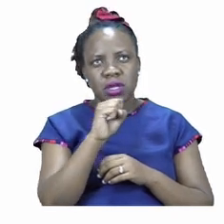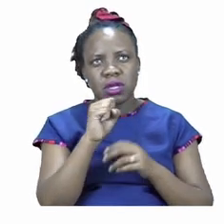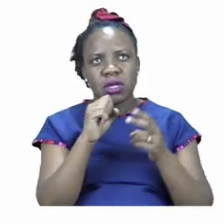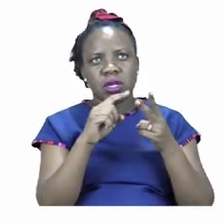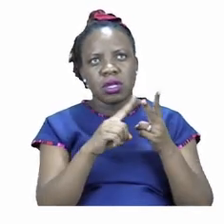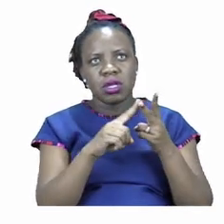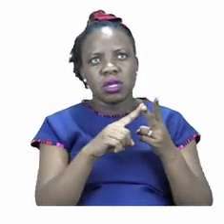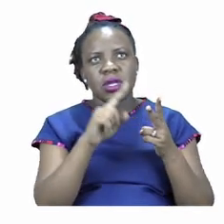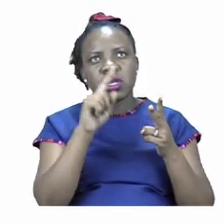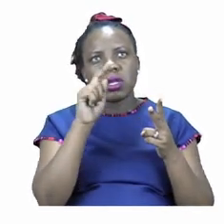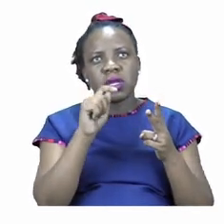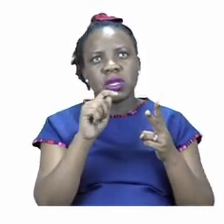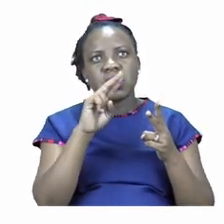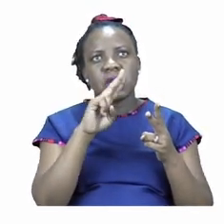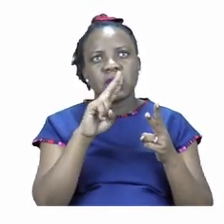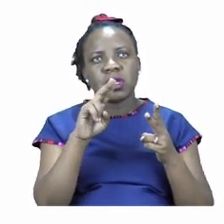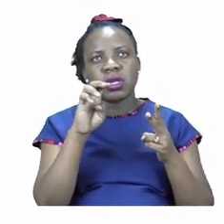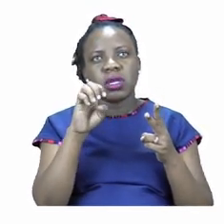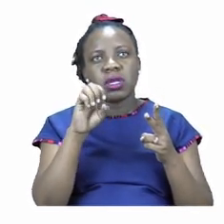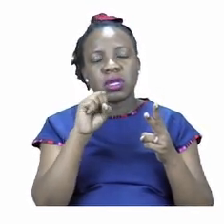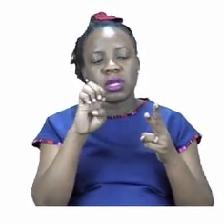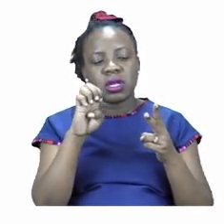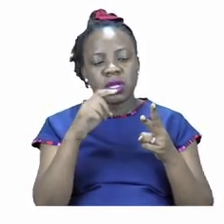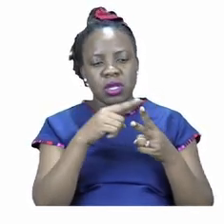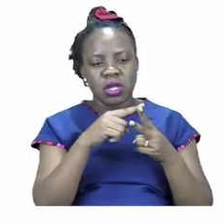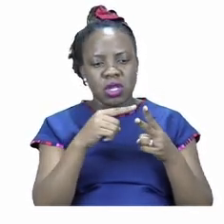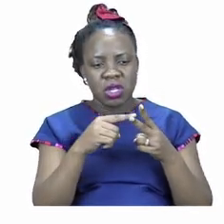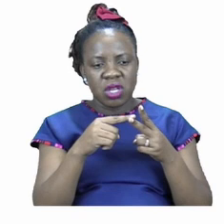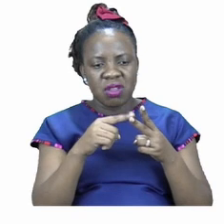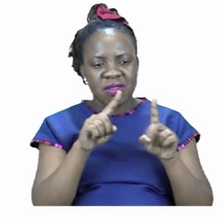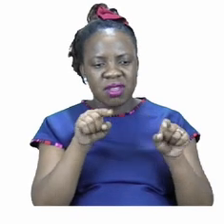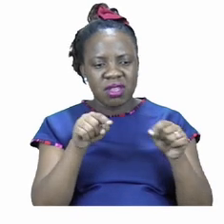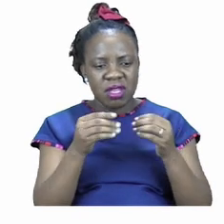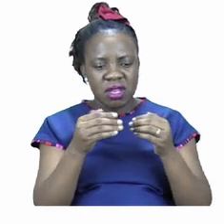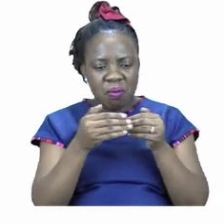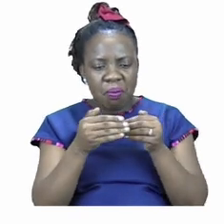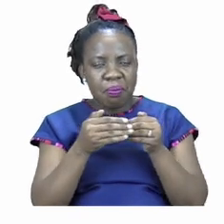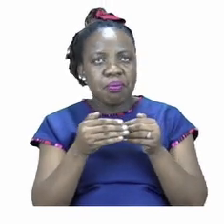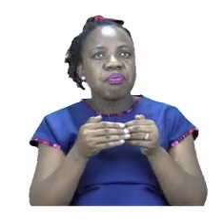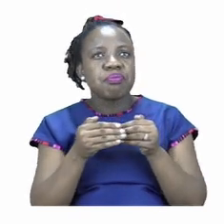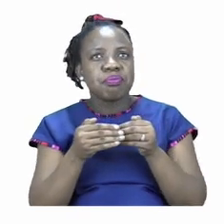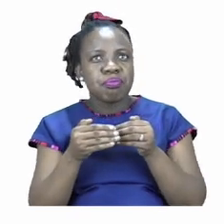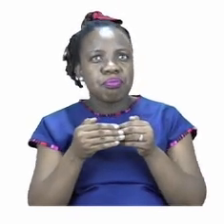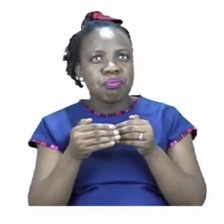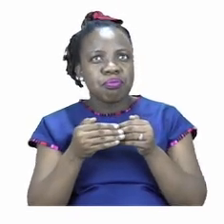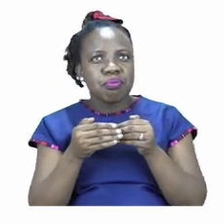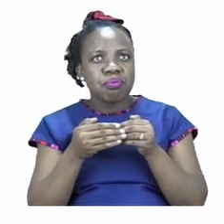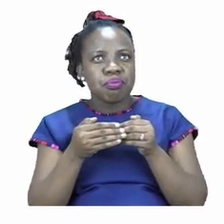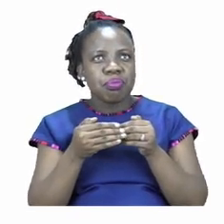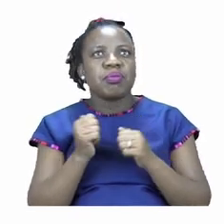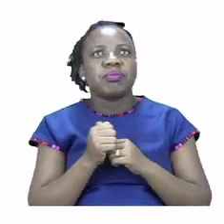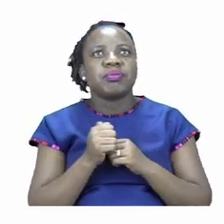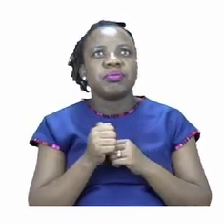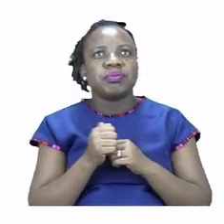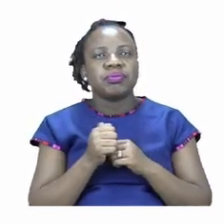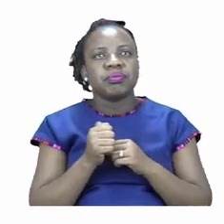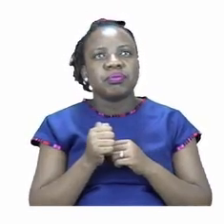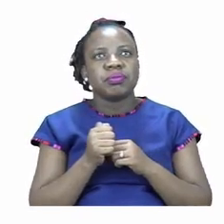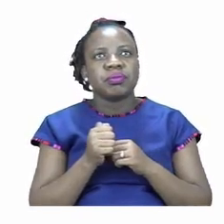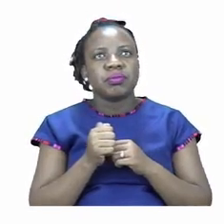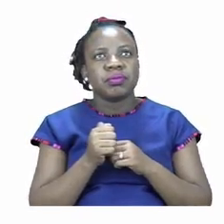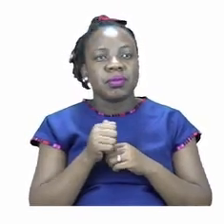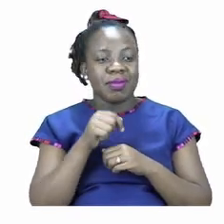speaker. As you can see, he is talking about a glass or tea. He is saying, this